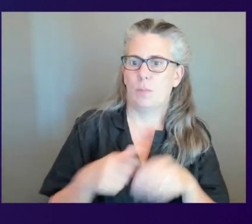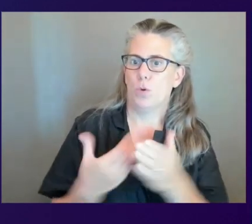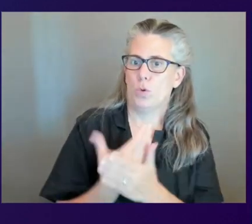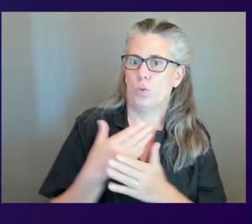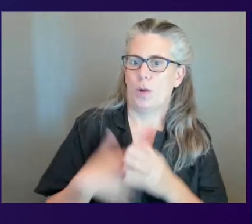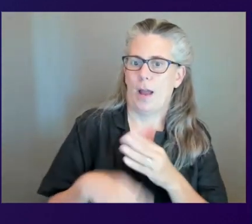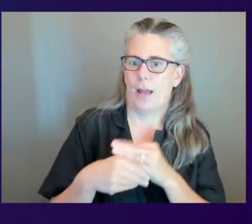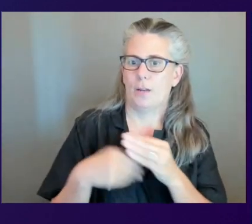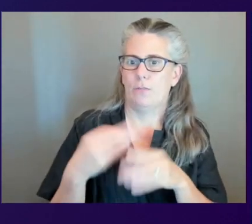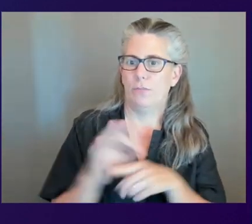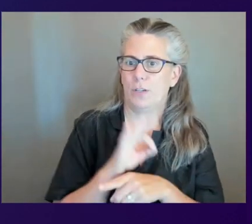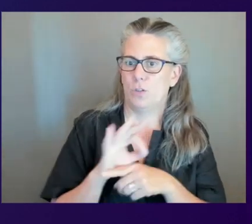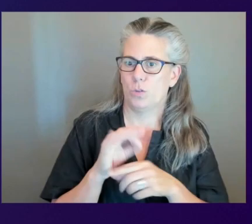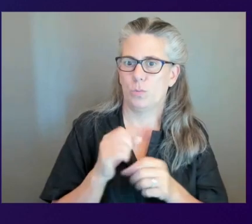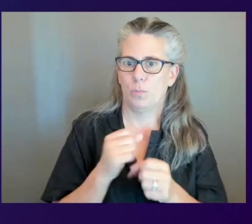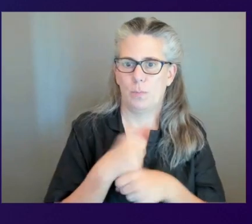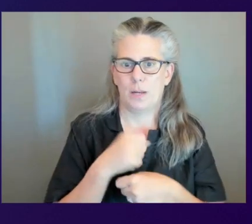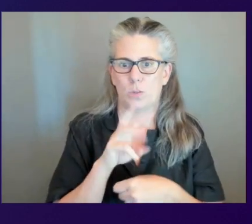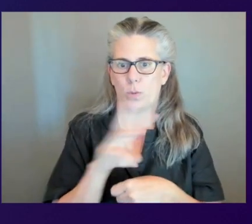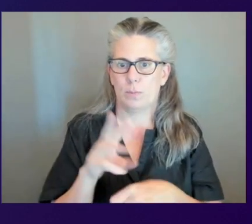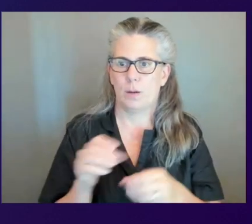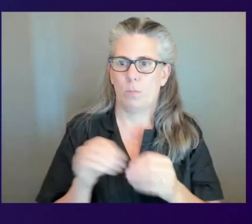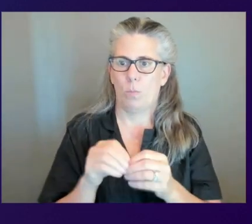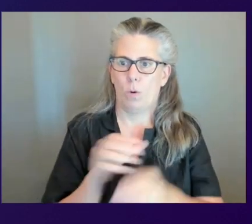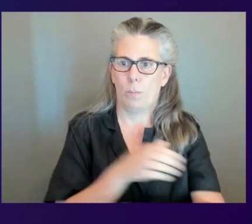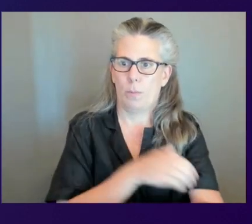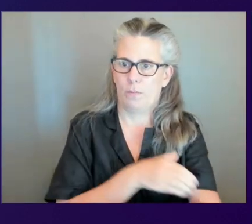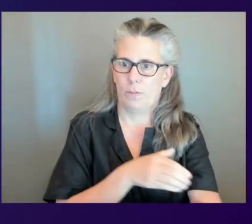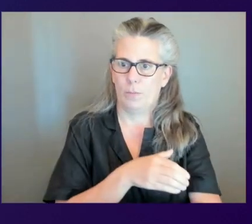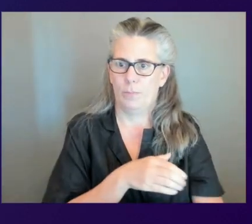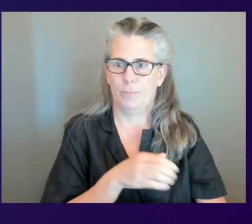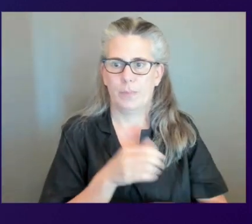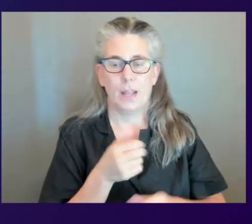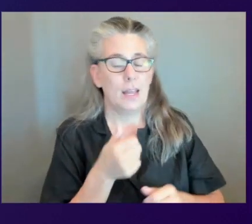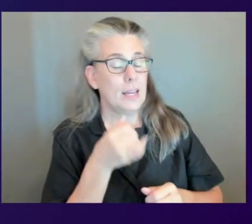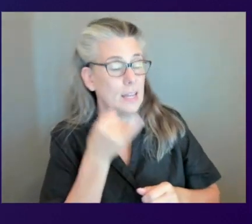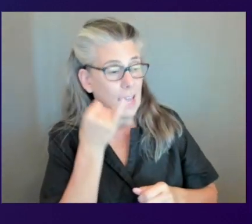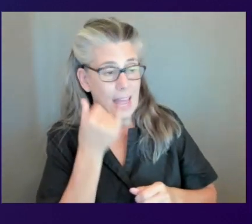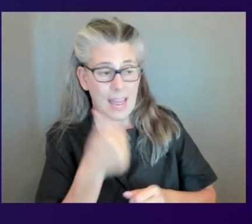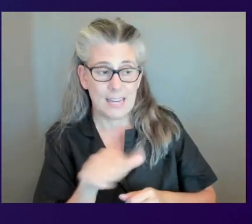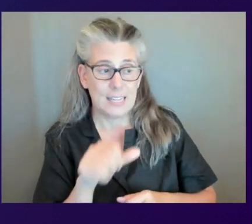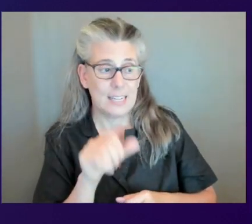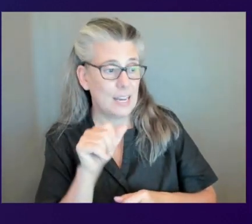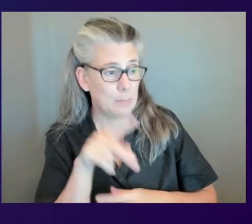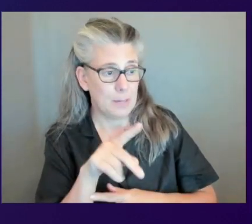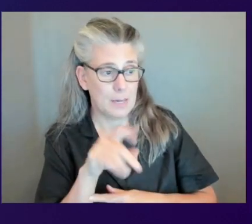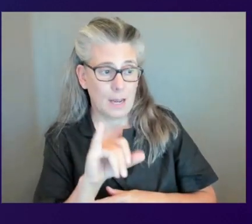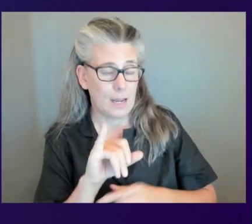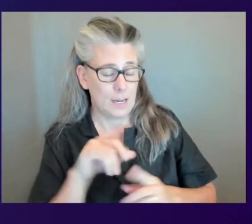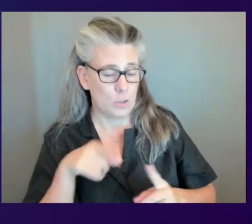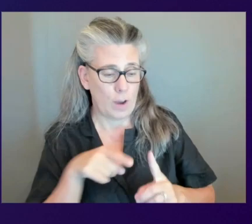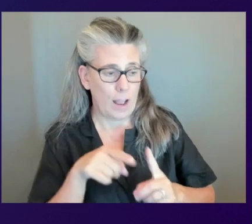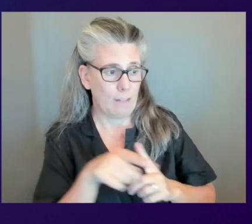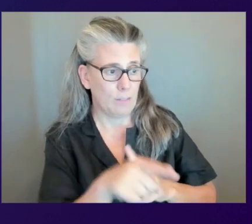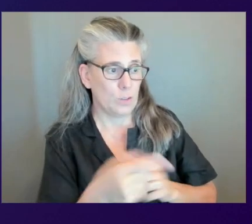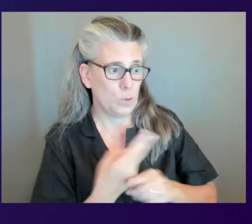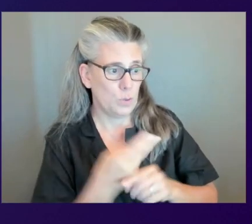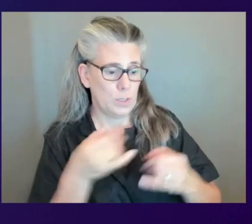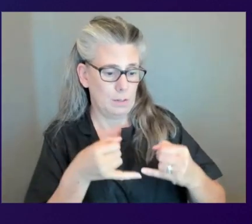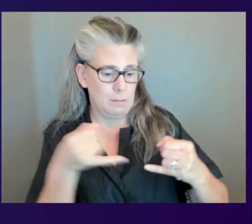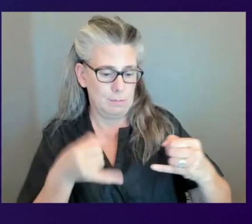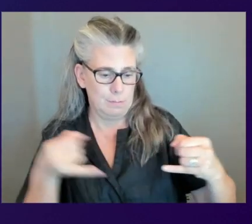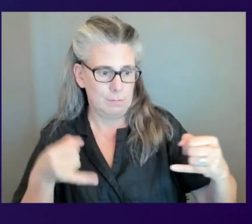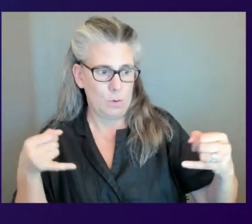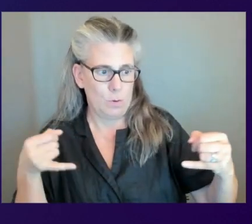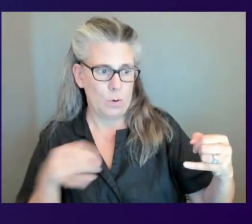The moment any PII travels on a wire, then that is under the umbrella of some sort of compliance